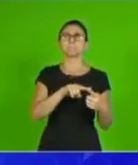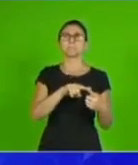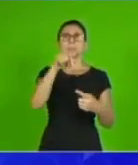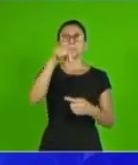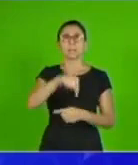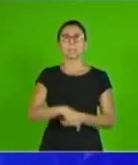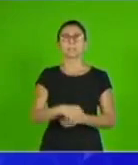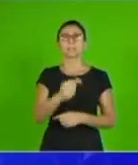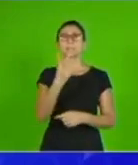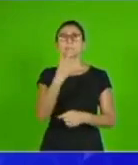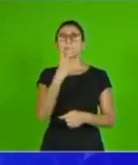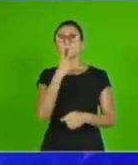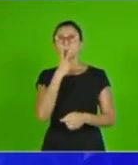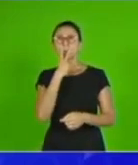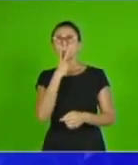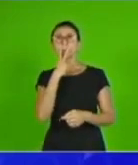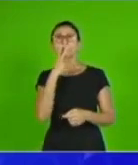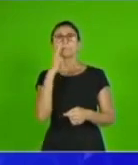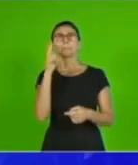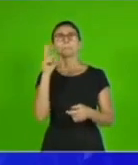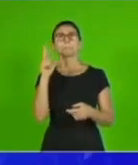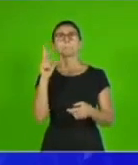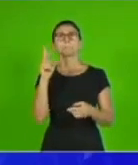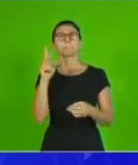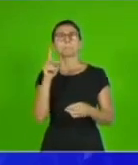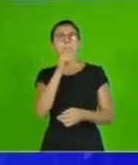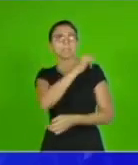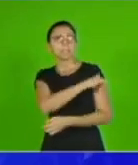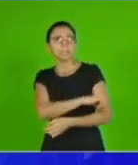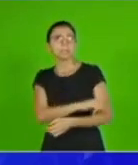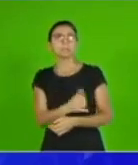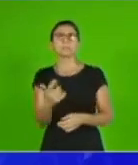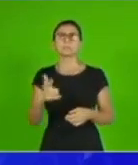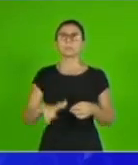evangelizations in Victoria,